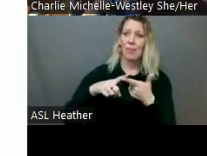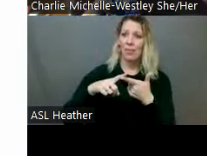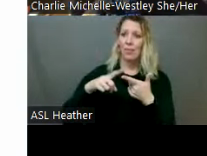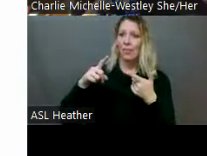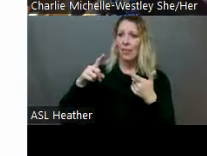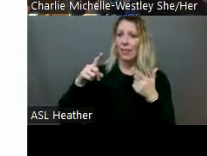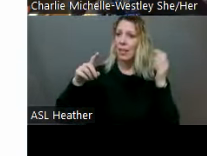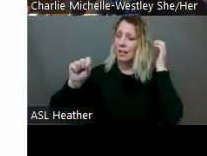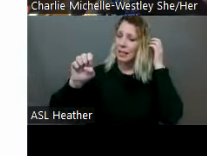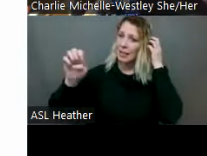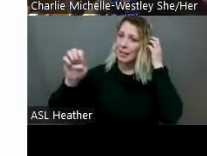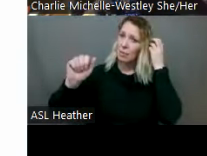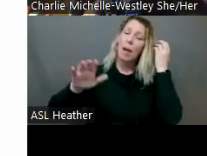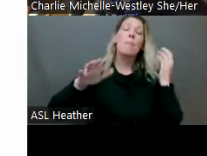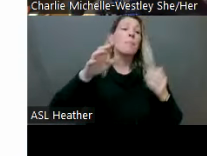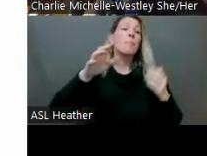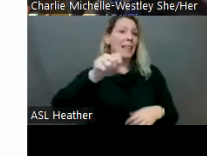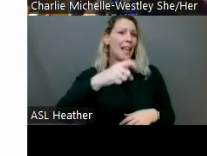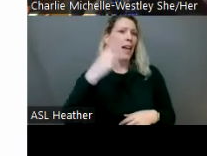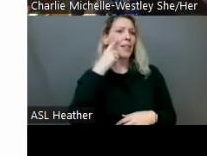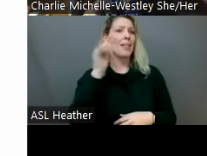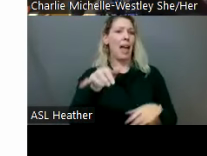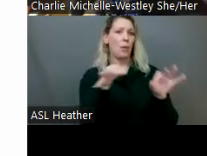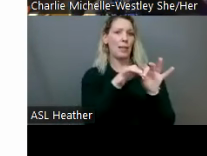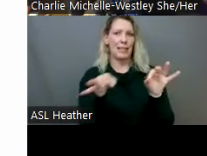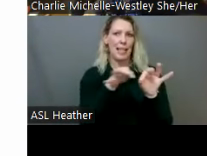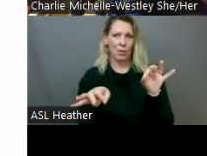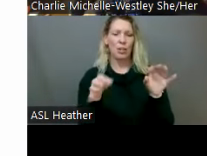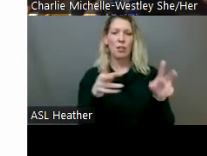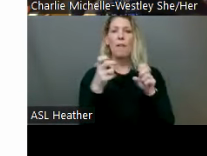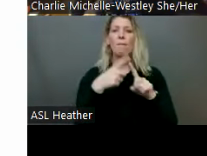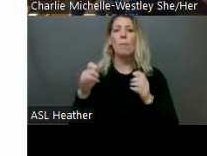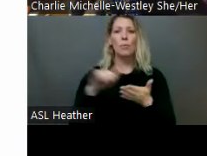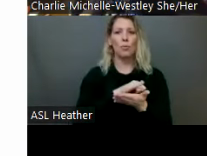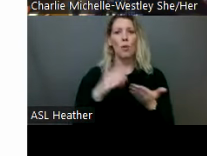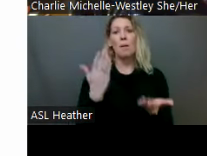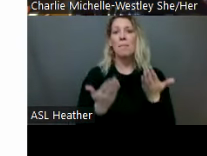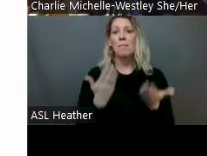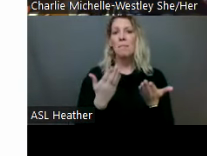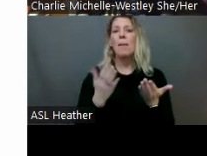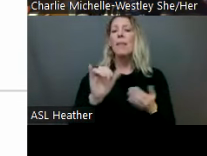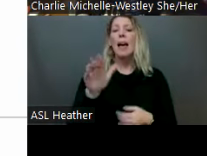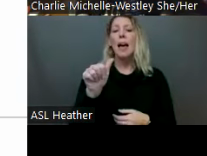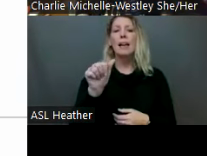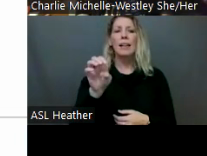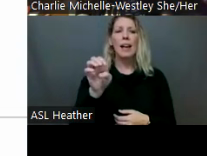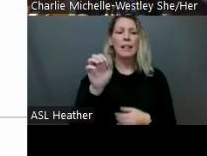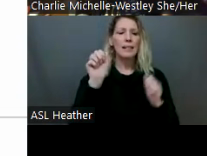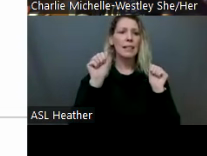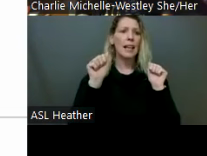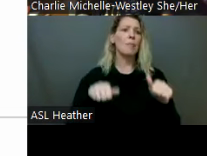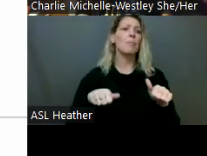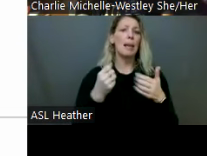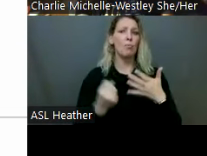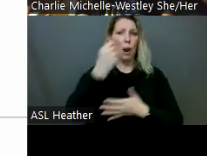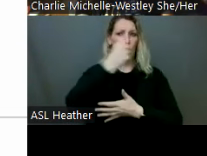Seema. Yeah, I think that was language we lifted from New York. I think we probably mean a case can be